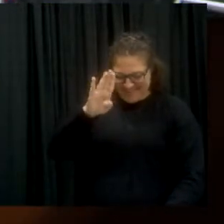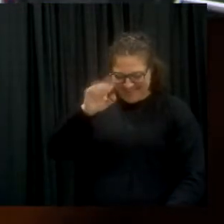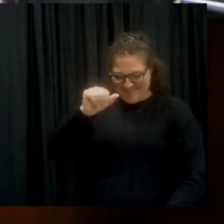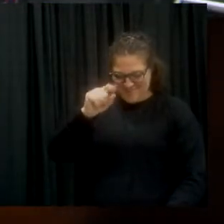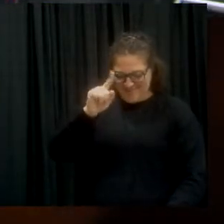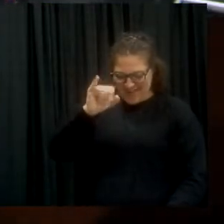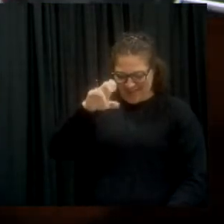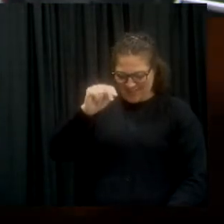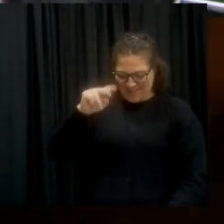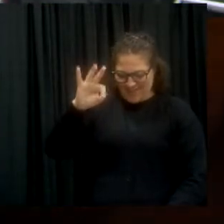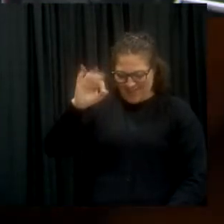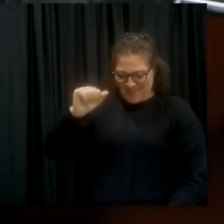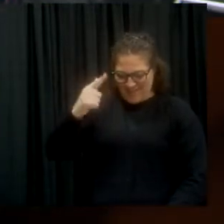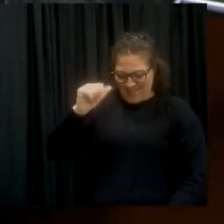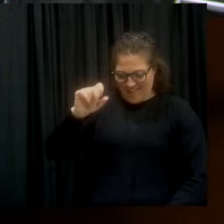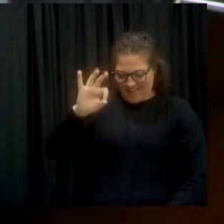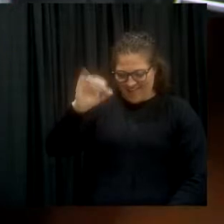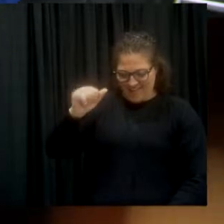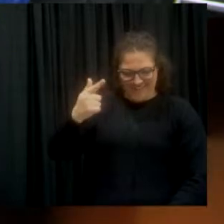Sebastian Fanga Fanga.